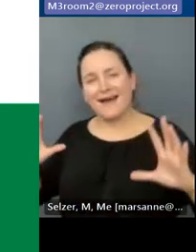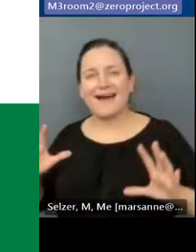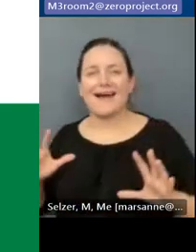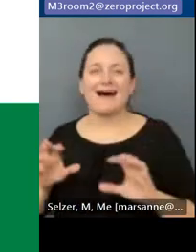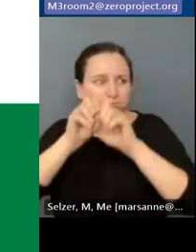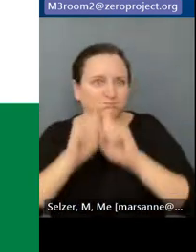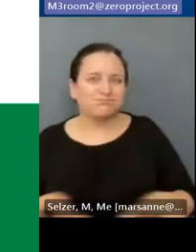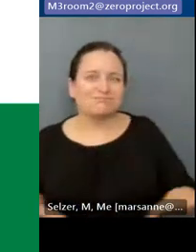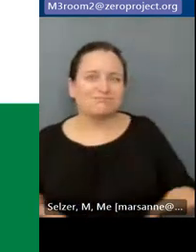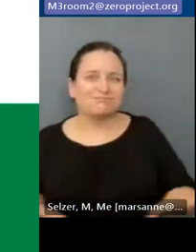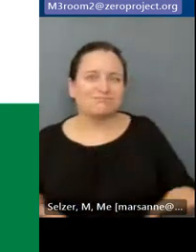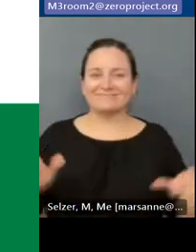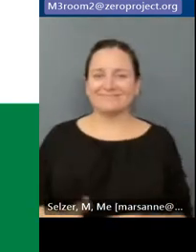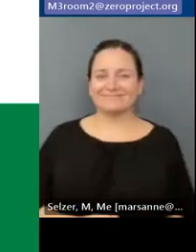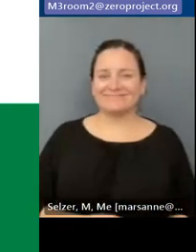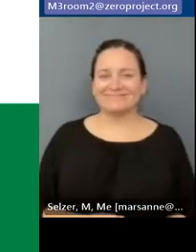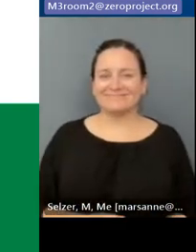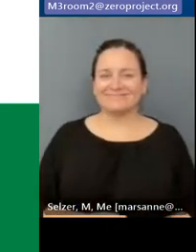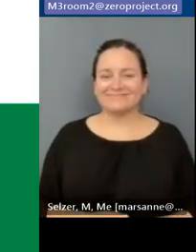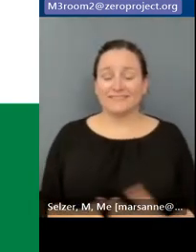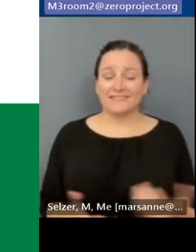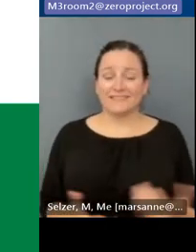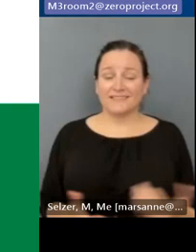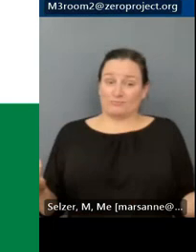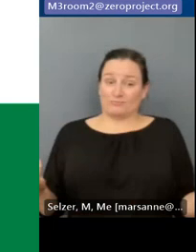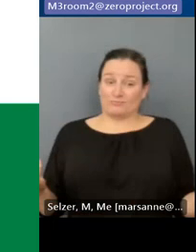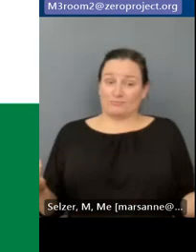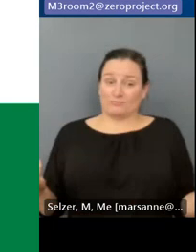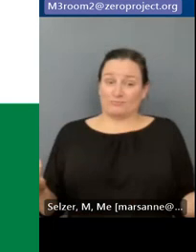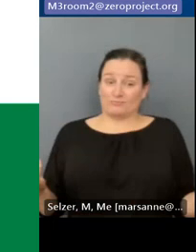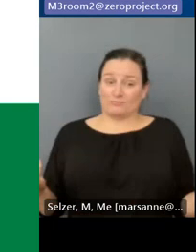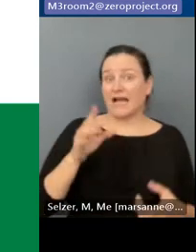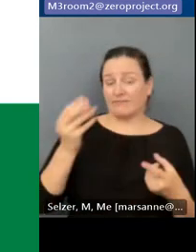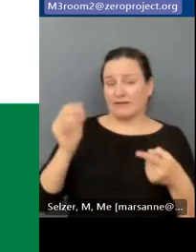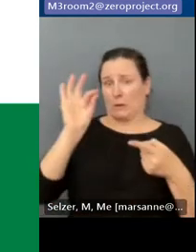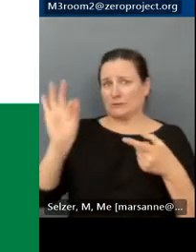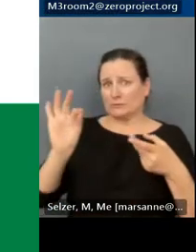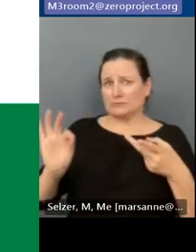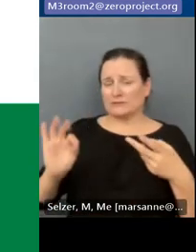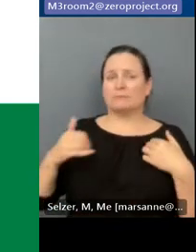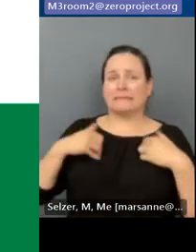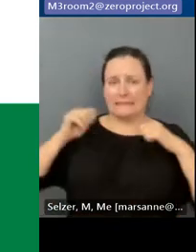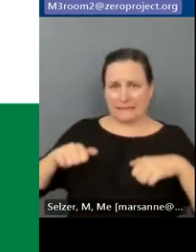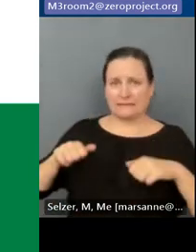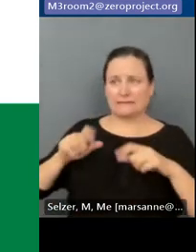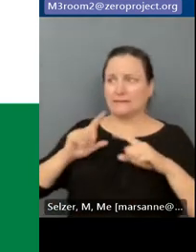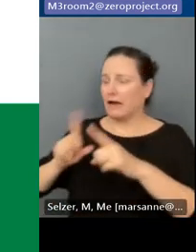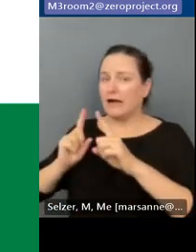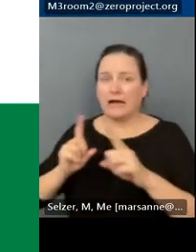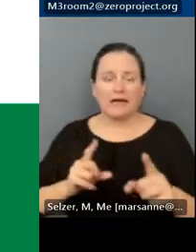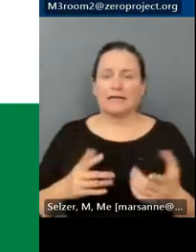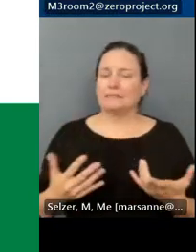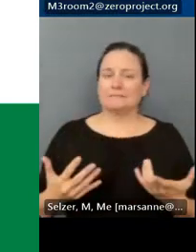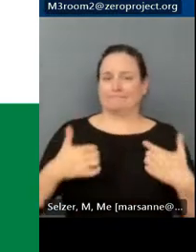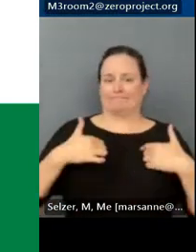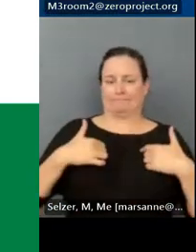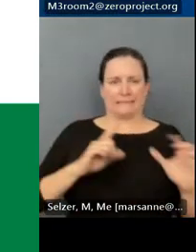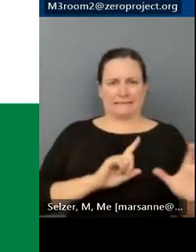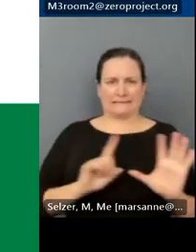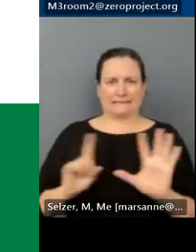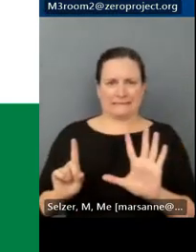We cannot answer all these messages yet. We are just 6 and we are working hard.